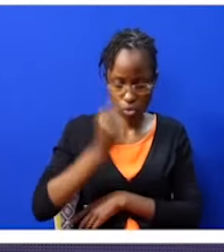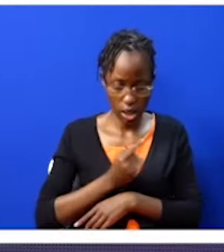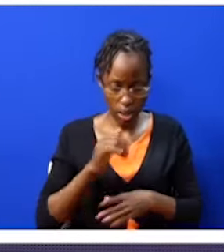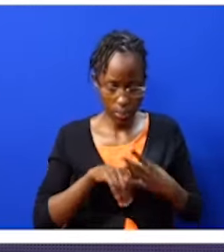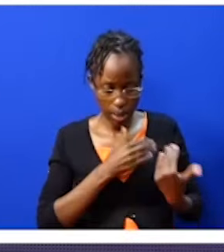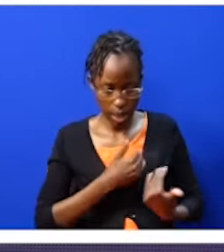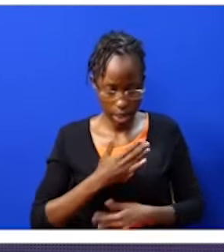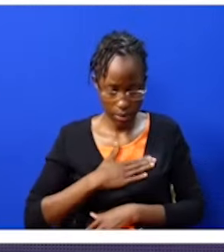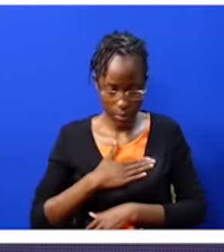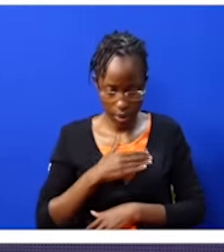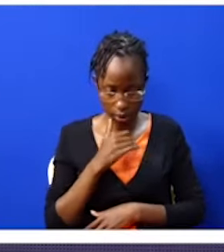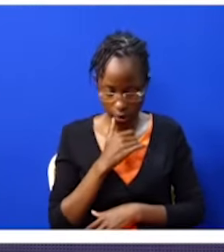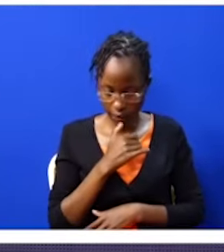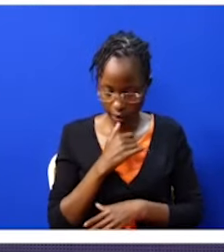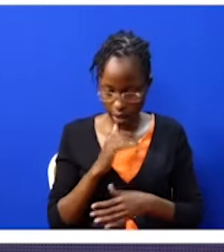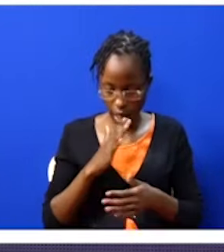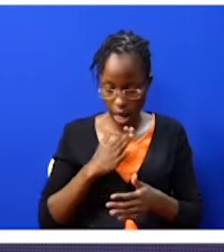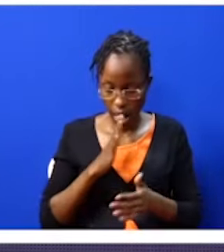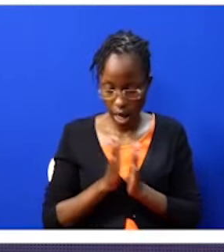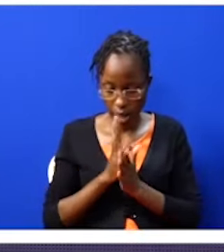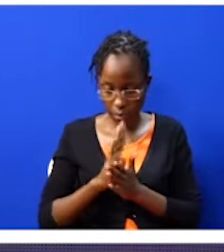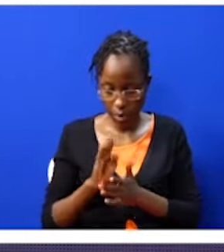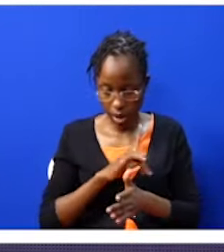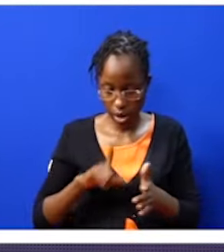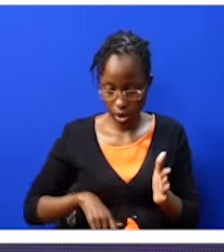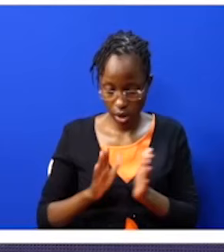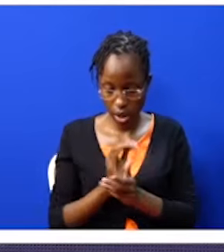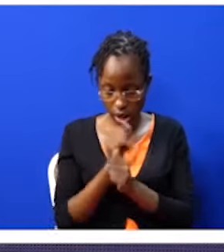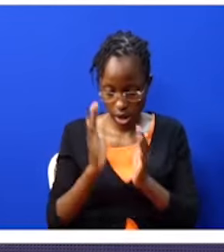heart and be my Lord and Savior.